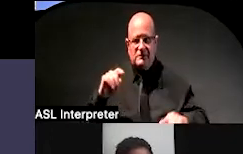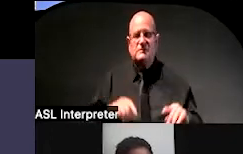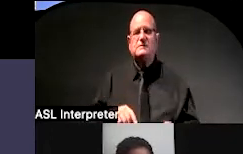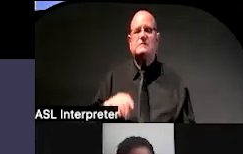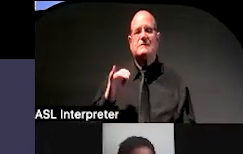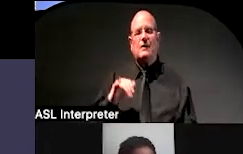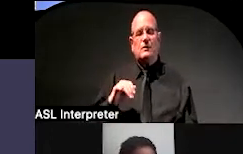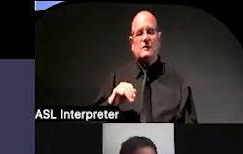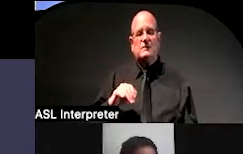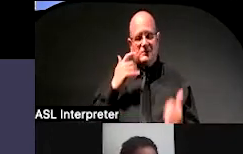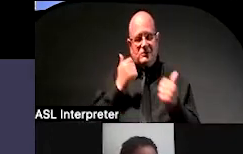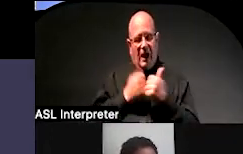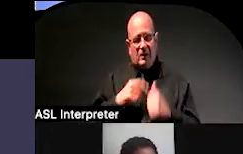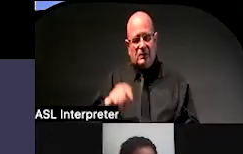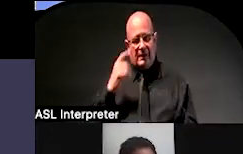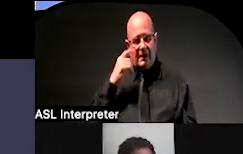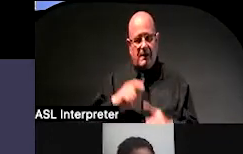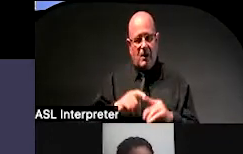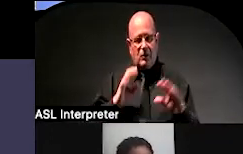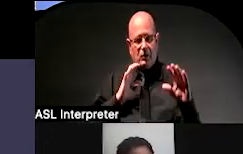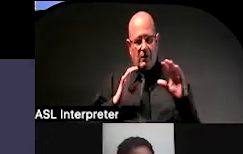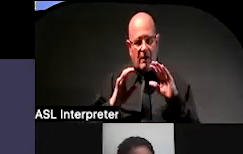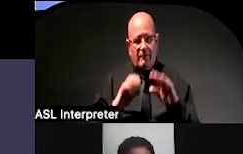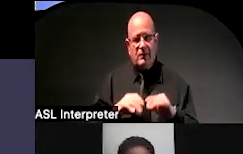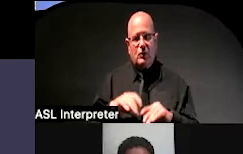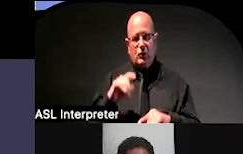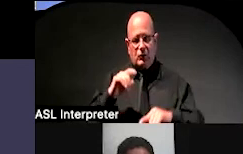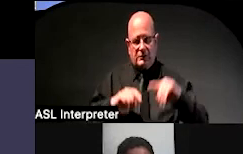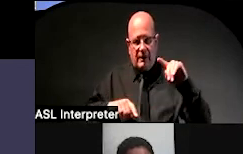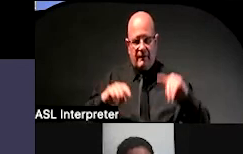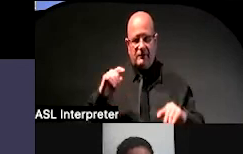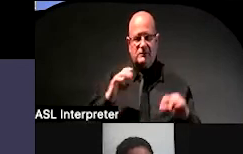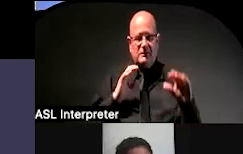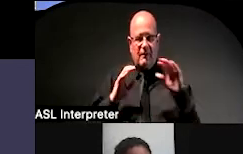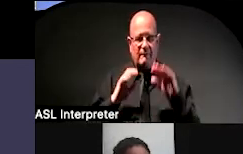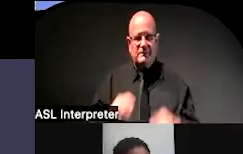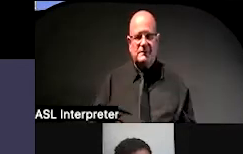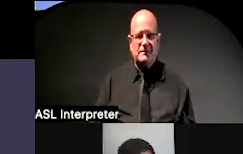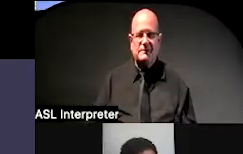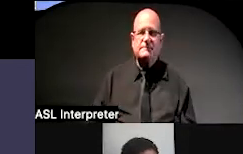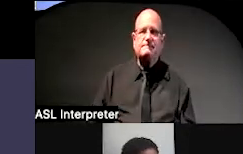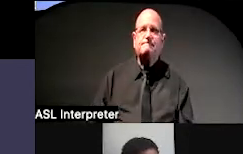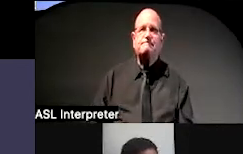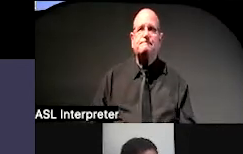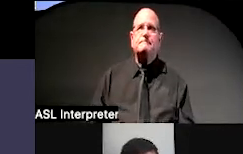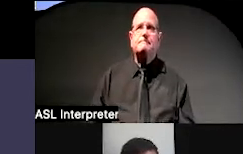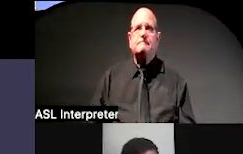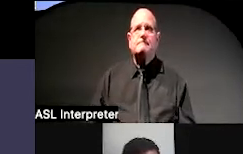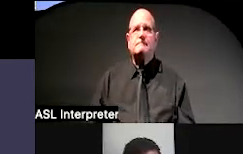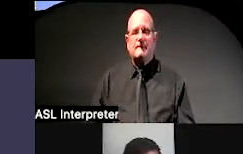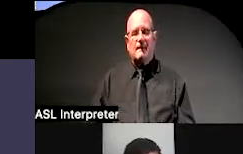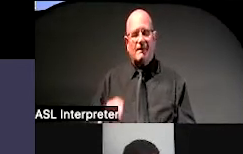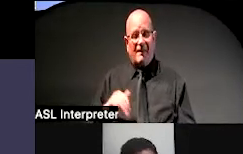the audience to think about your conversation, your diversity conversation, and just to keep that Venn